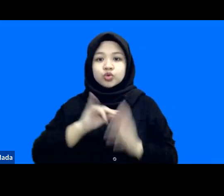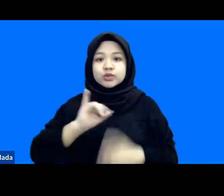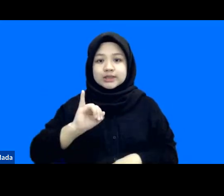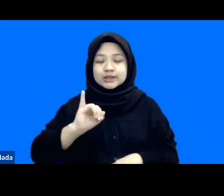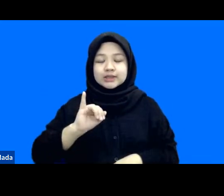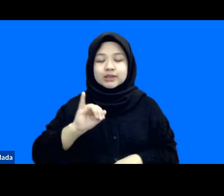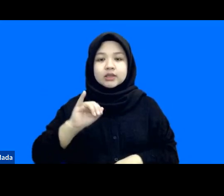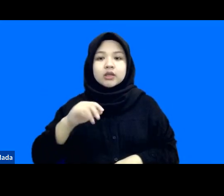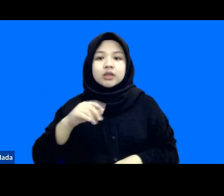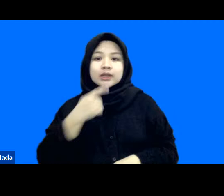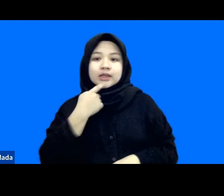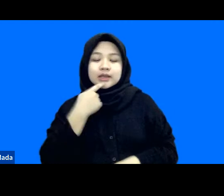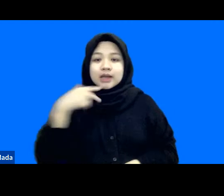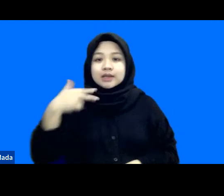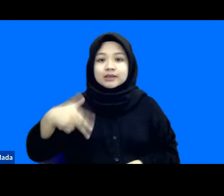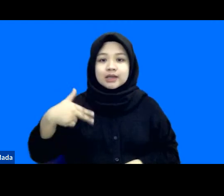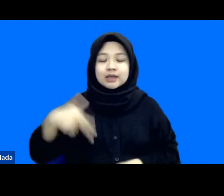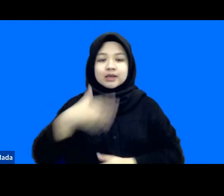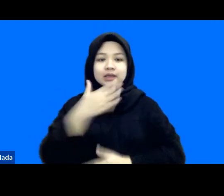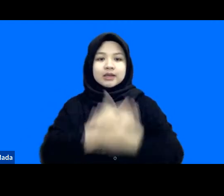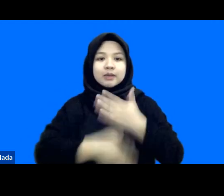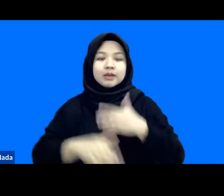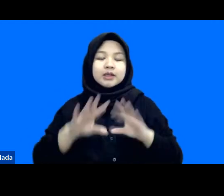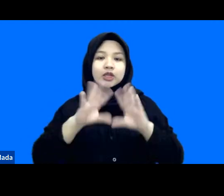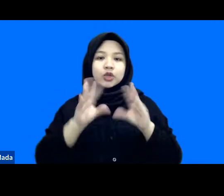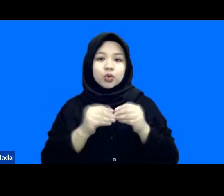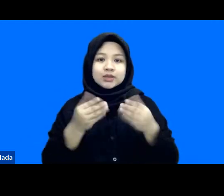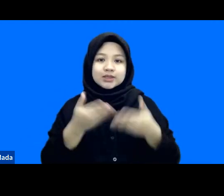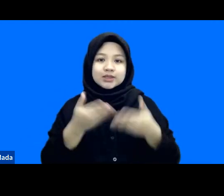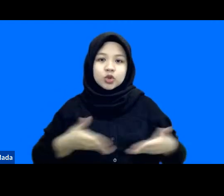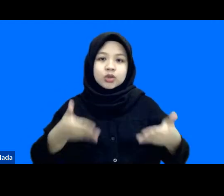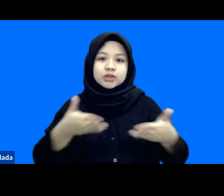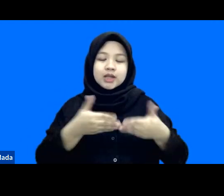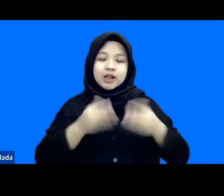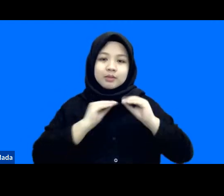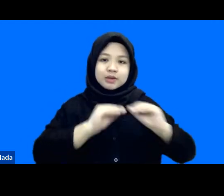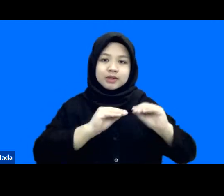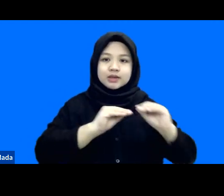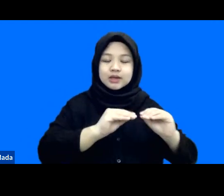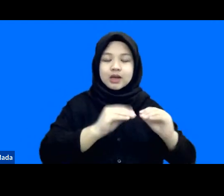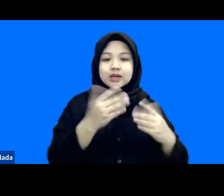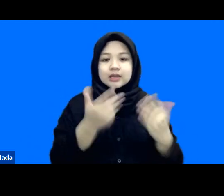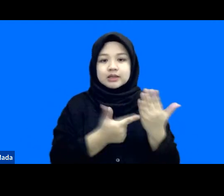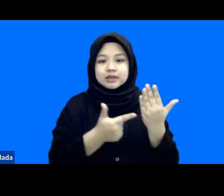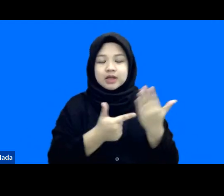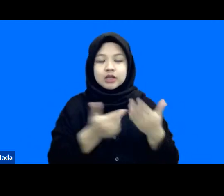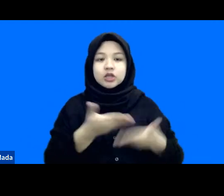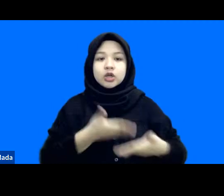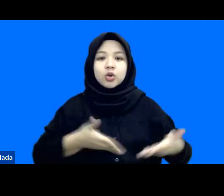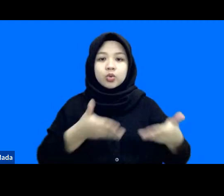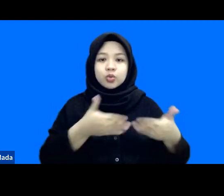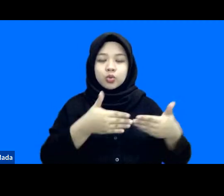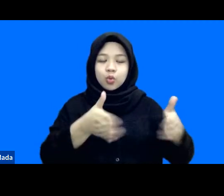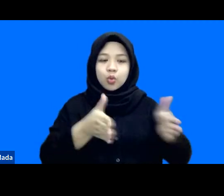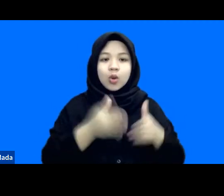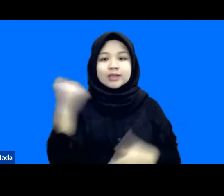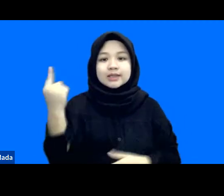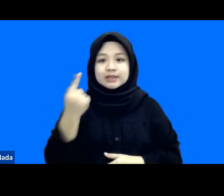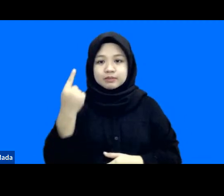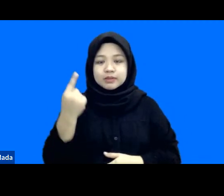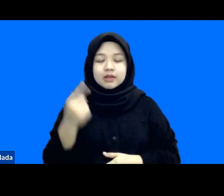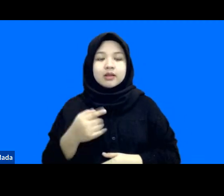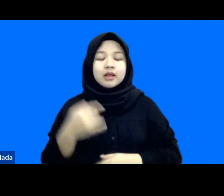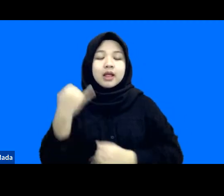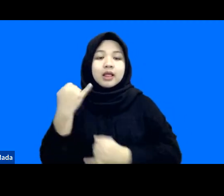and social inclusions in education, digitalizations, and civic space. And the last part of the webinar series